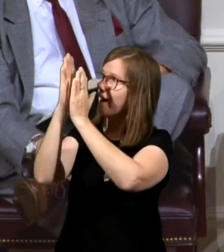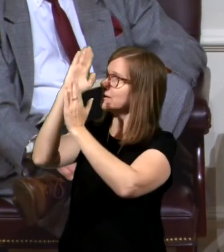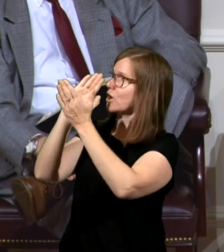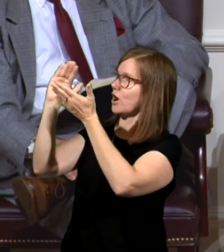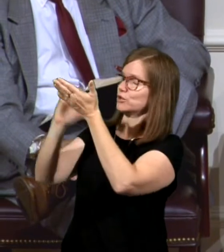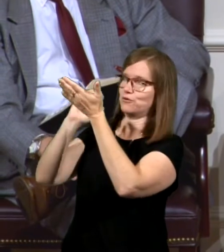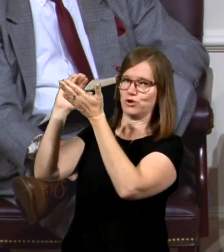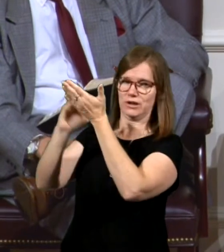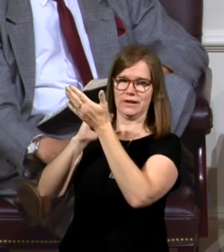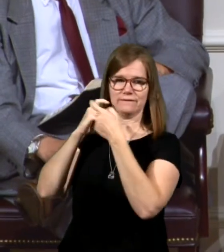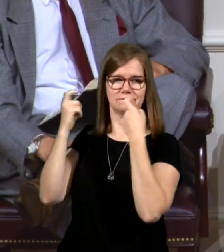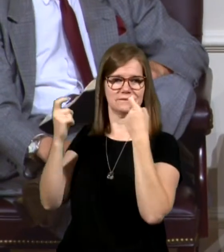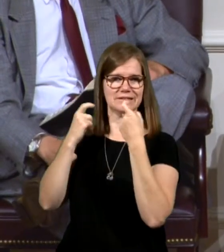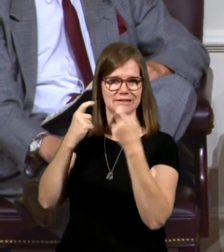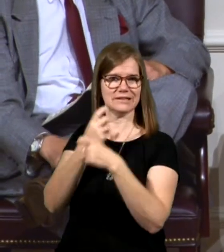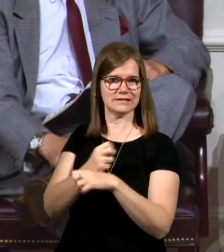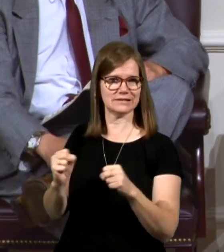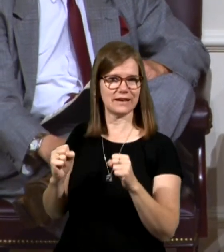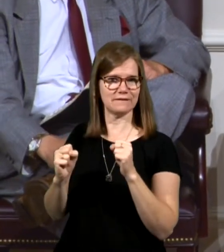forgive his sin and save him.